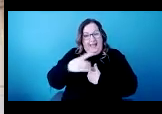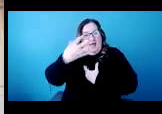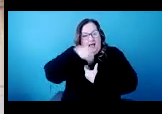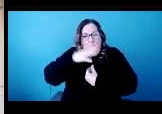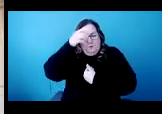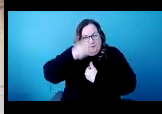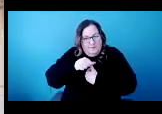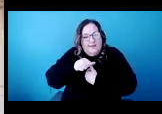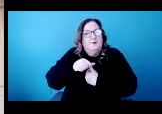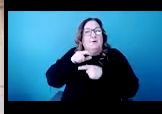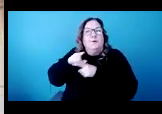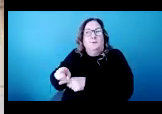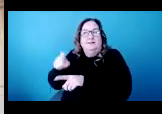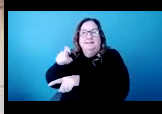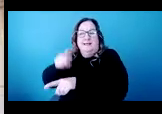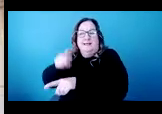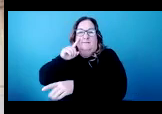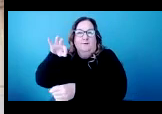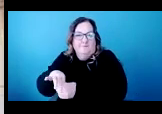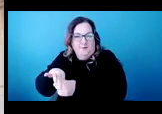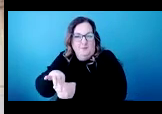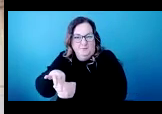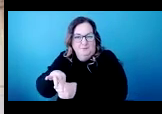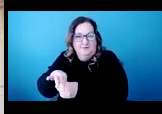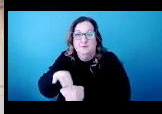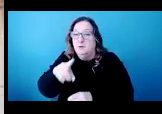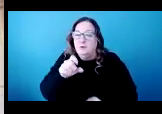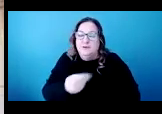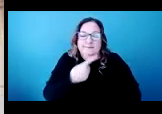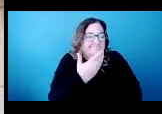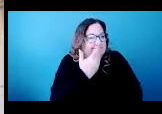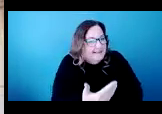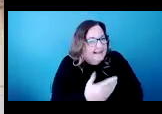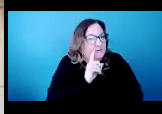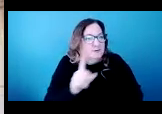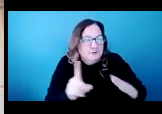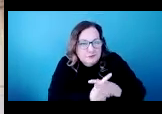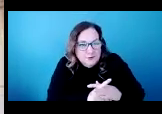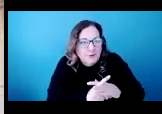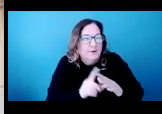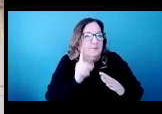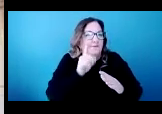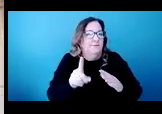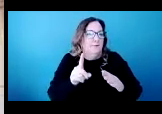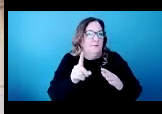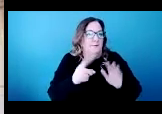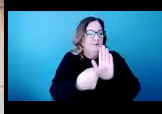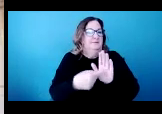can tell them just a simple thank you for showing up for the disability community.